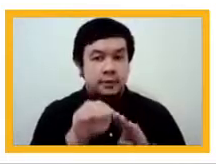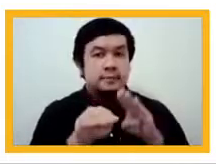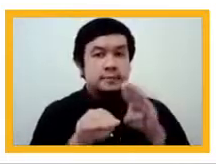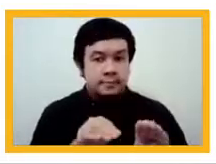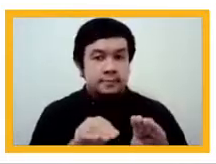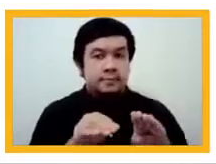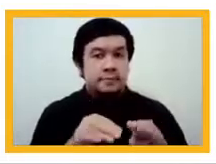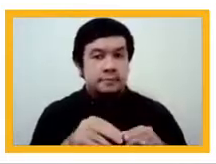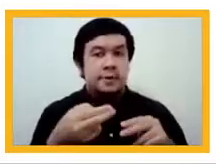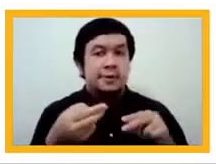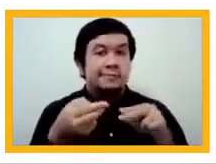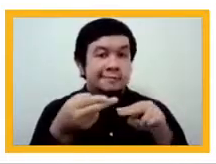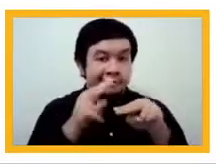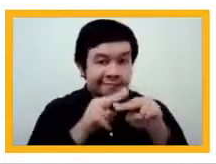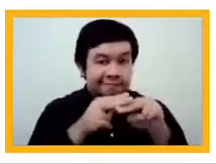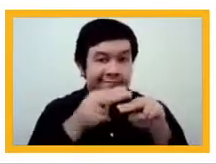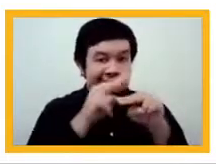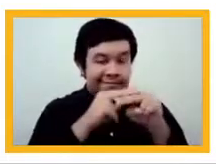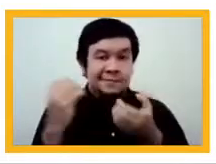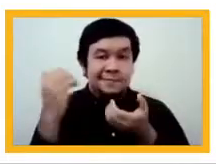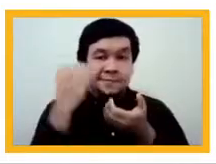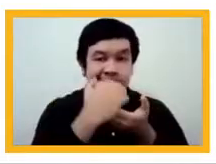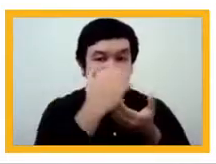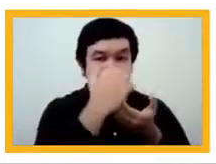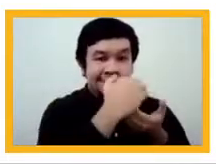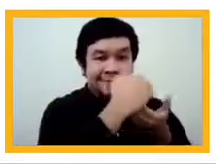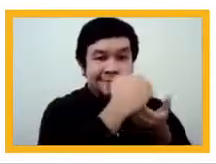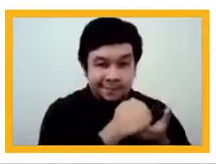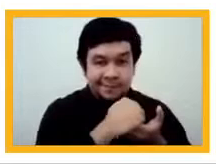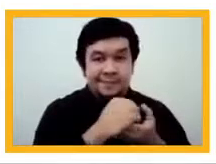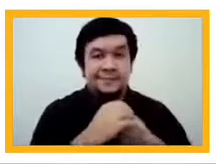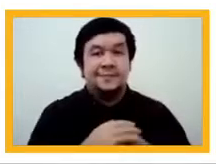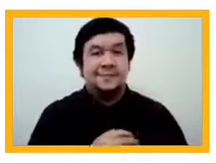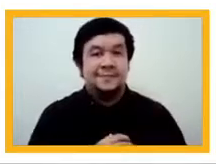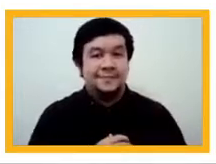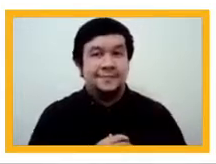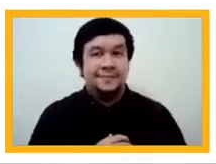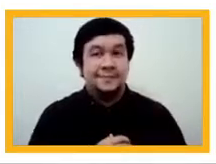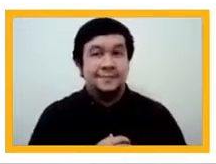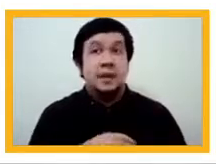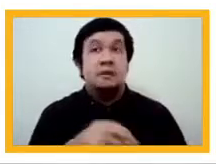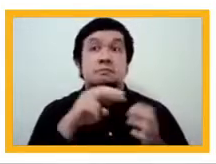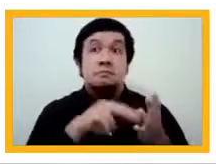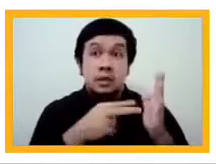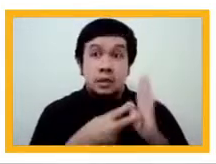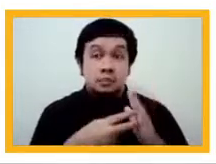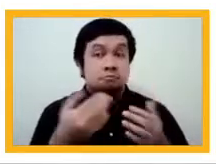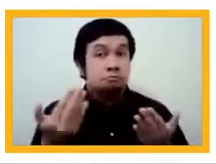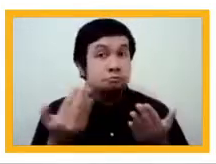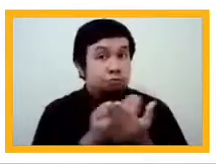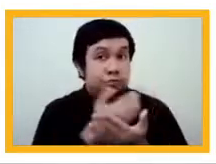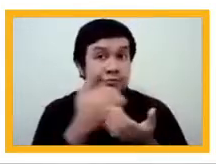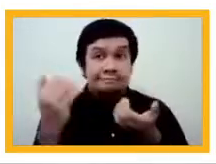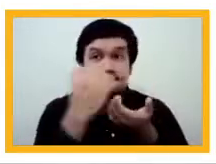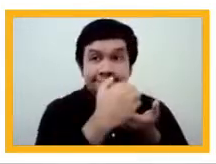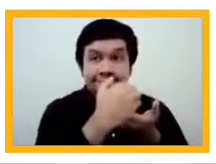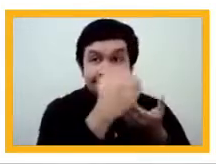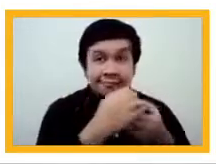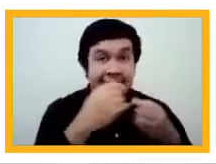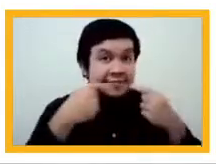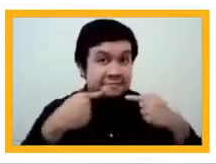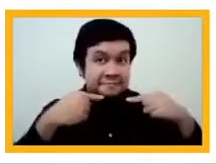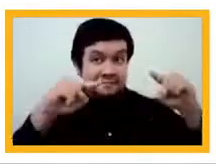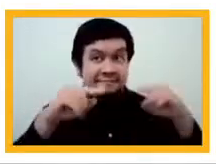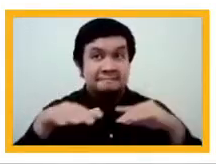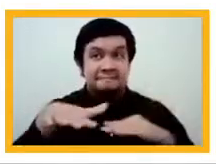ecosystem. Mm-hmm. So new partnerships is one of your success factors, especially from industry. Thank you.